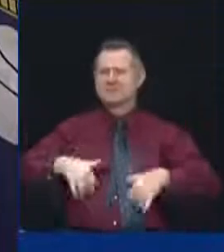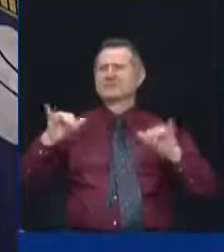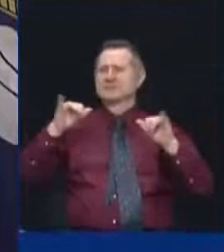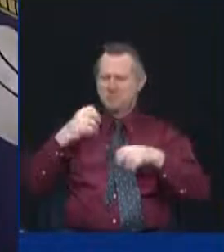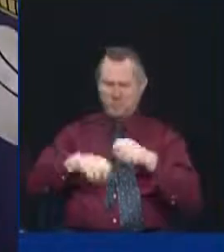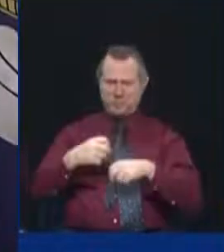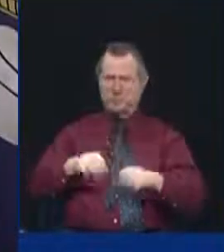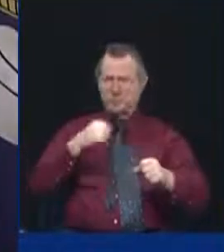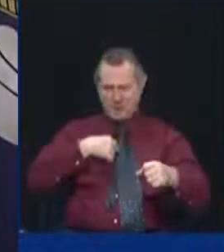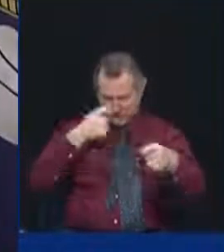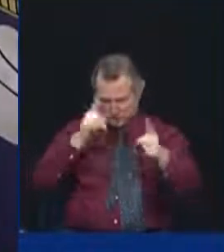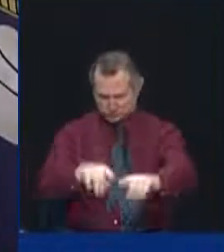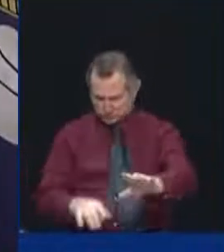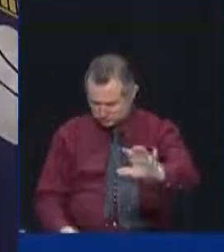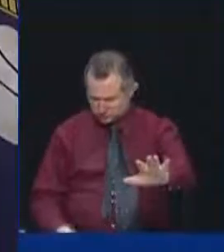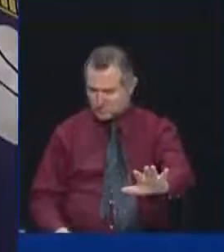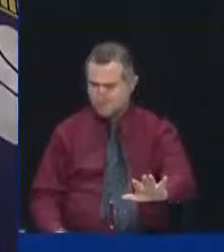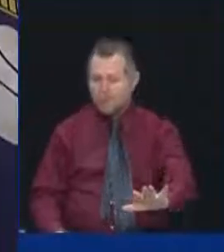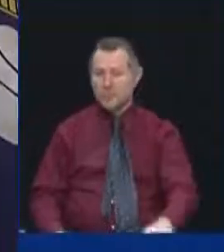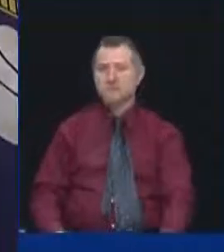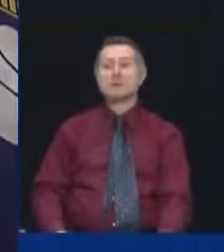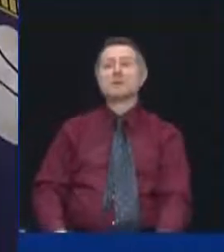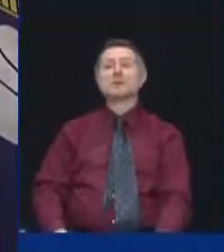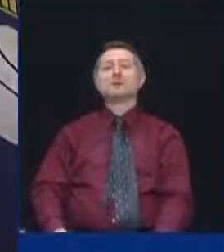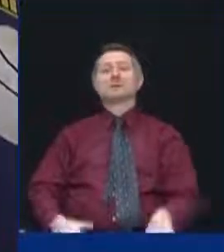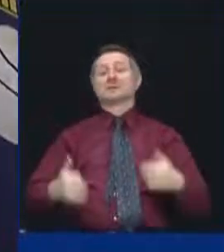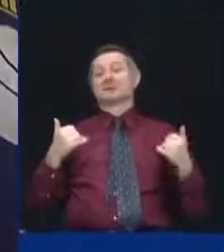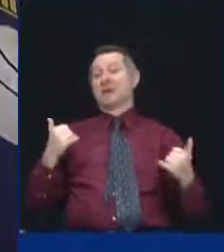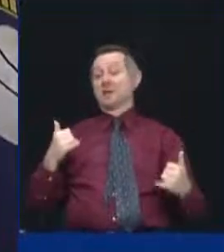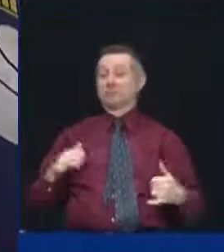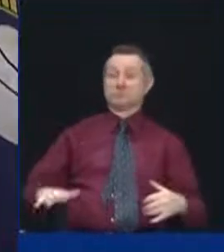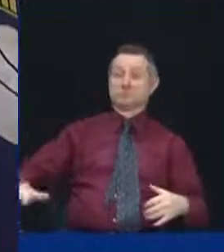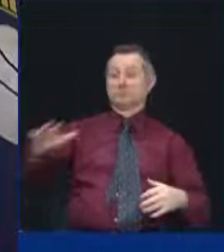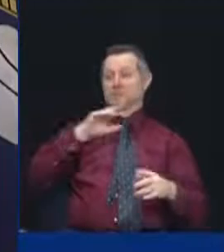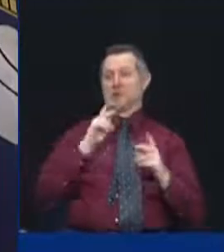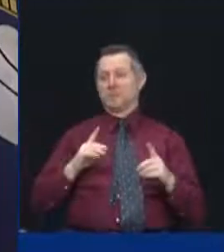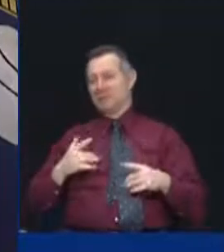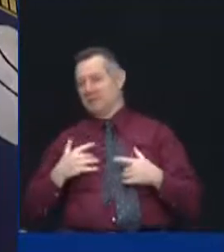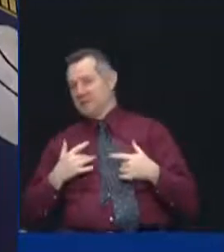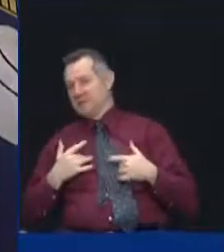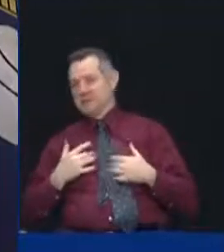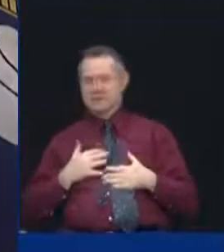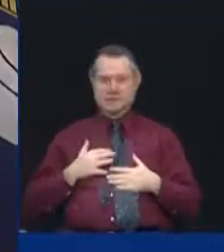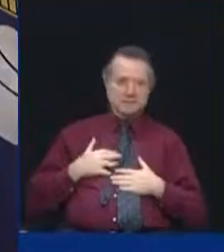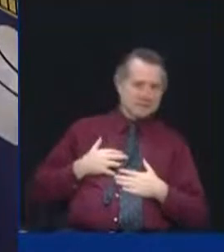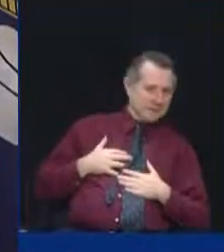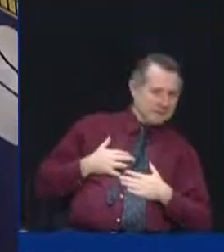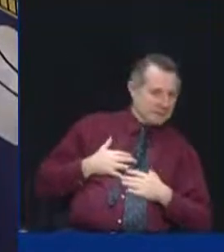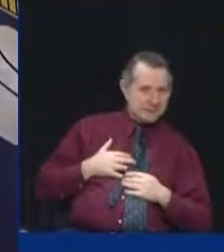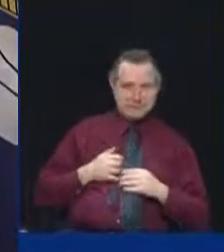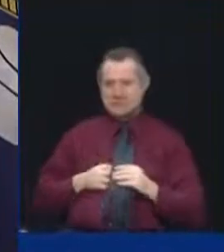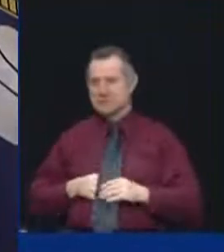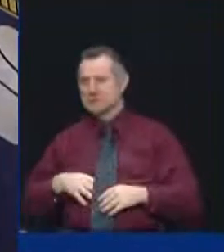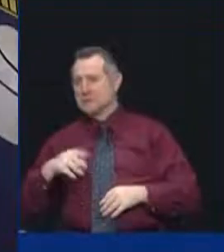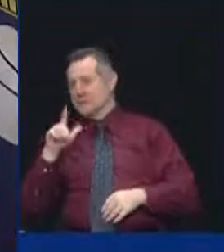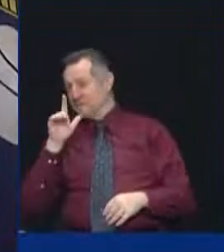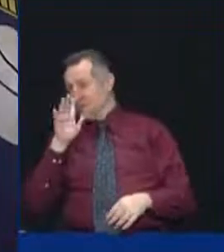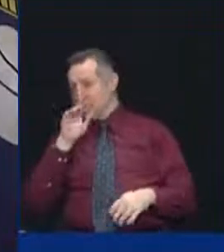agree. And the fear is now, when you go to 24